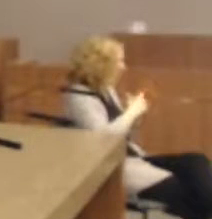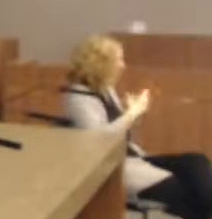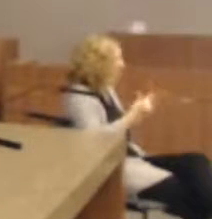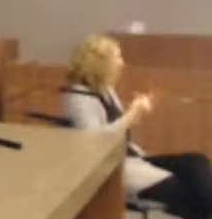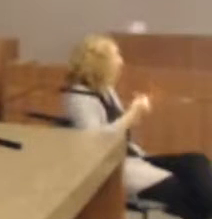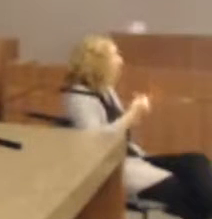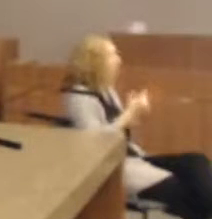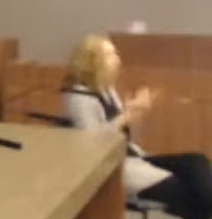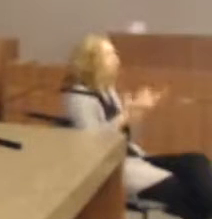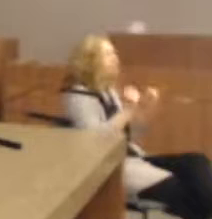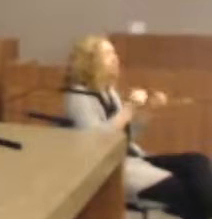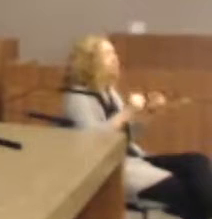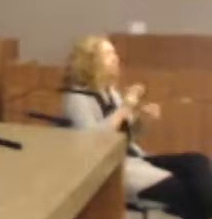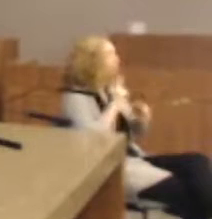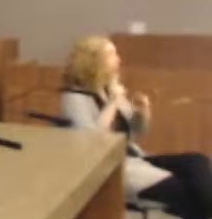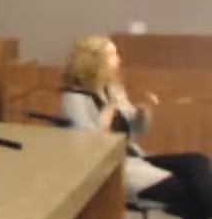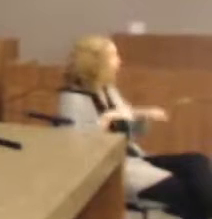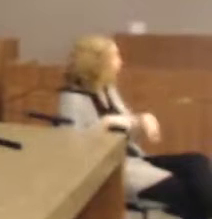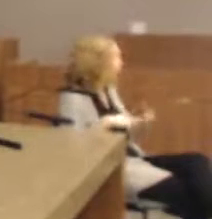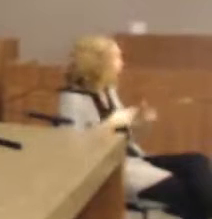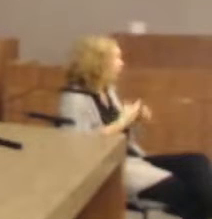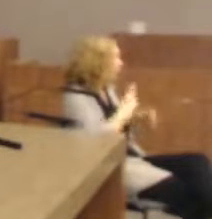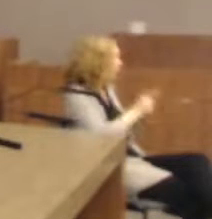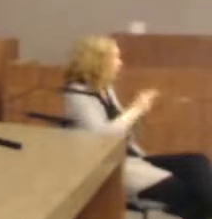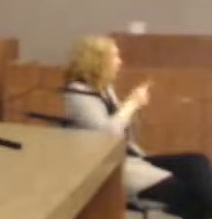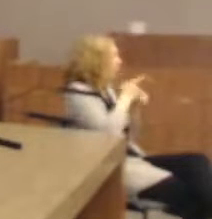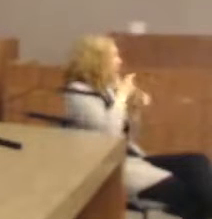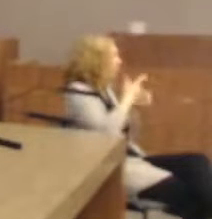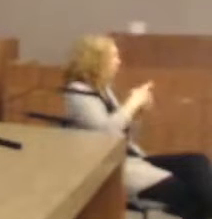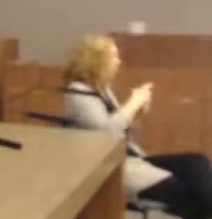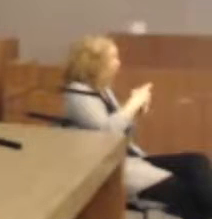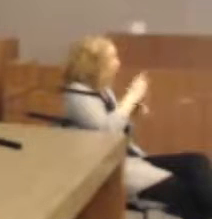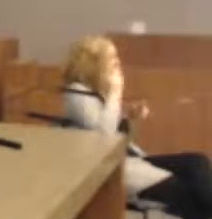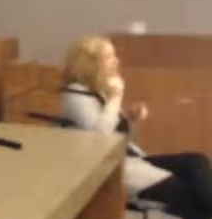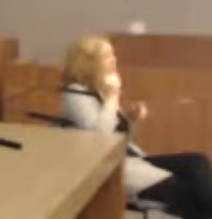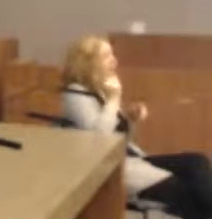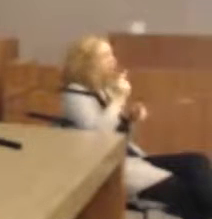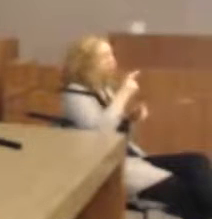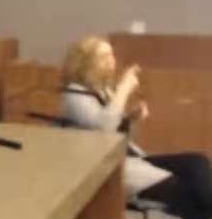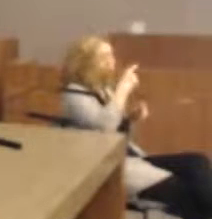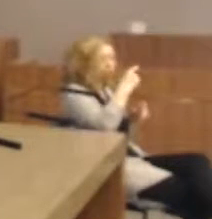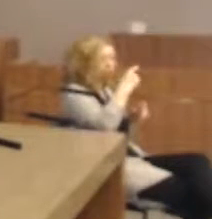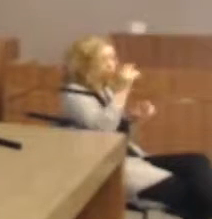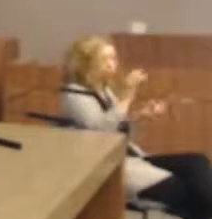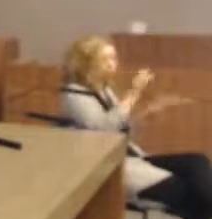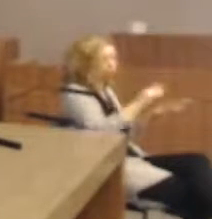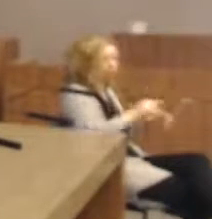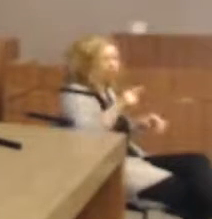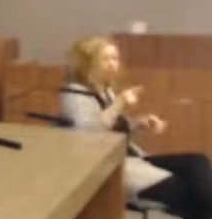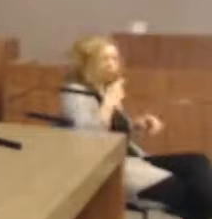potential reactions are that come from people who've experienced trauma. Yes? You said that this is